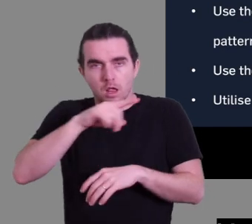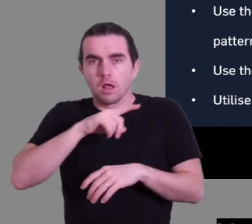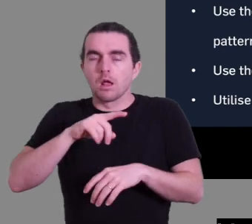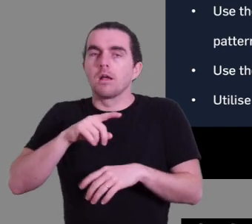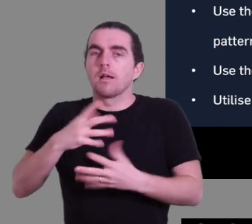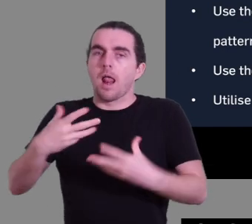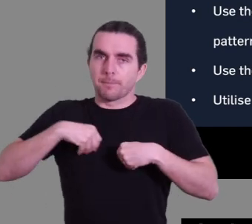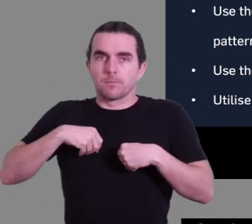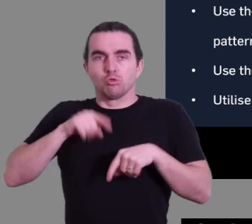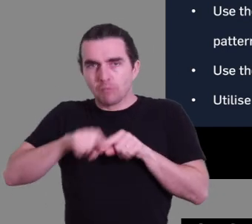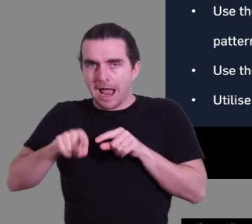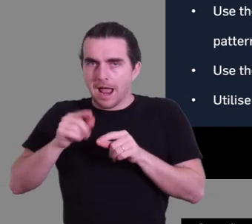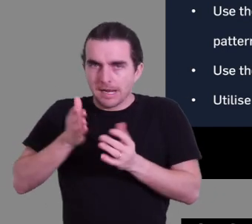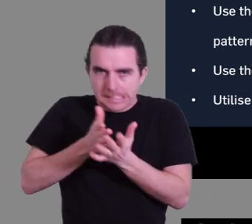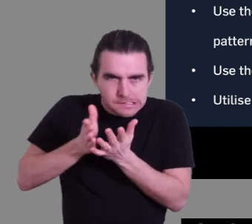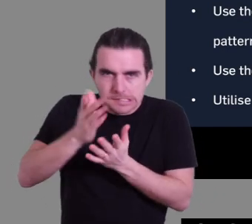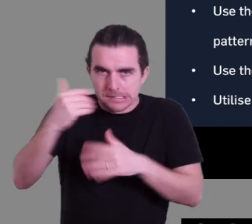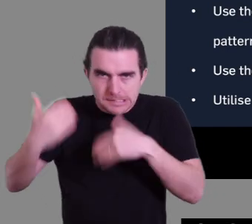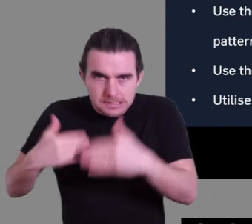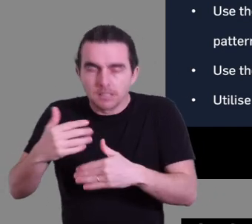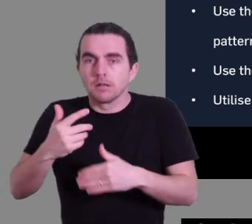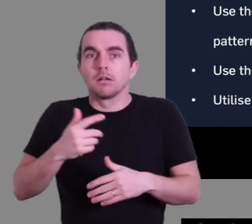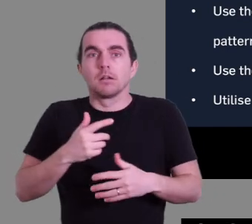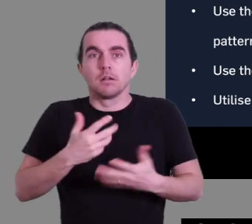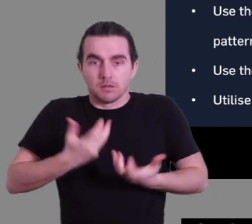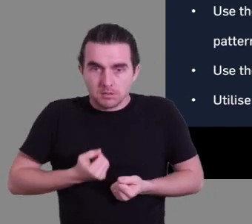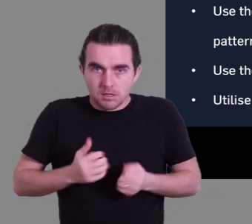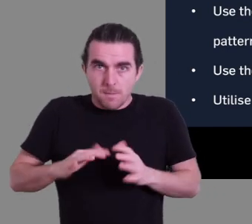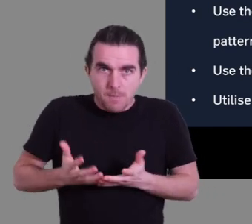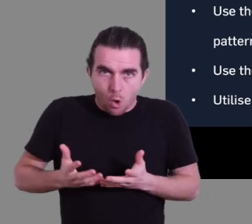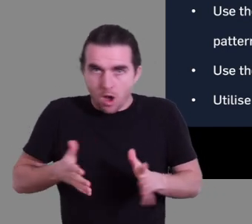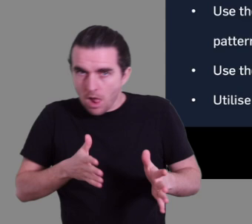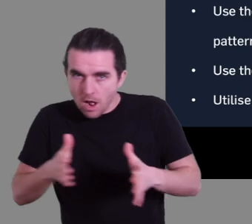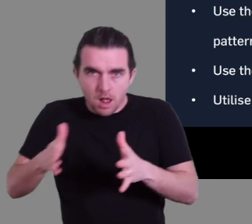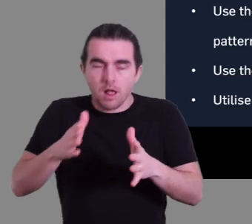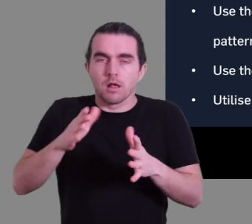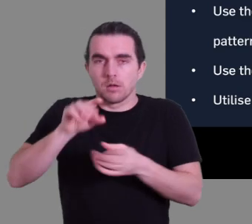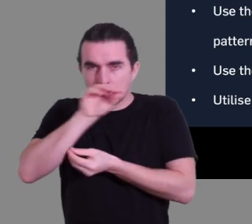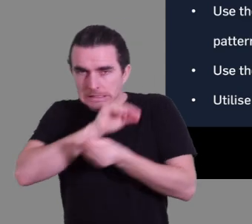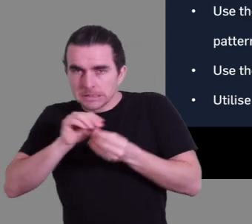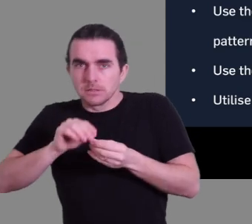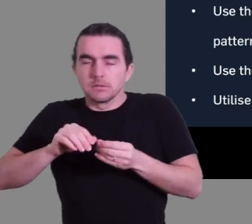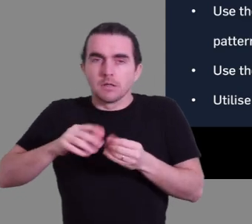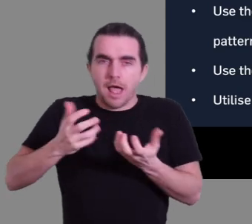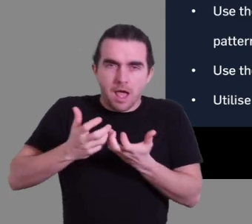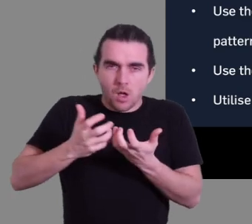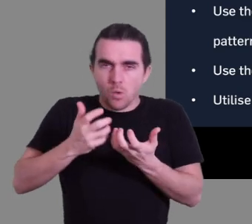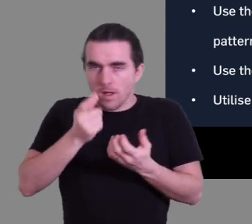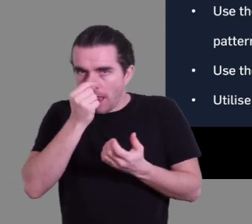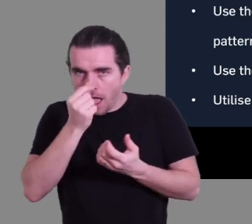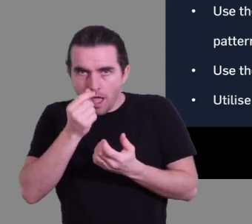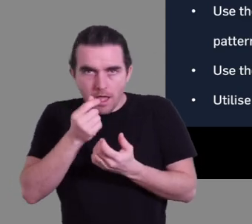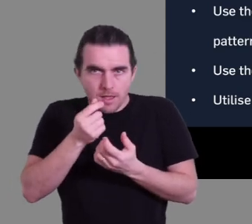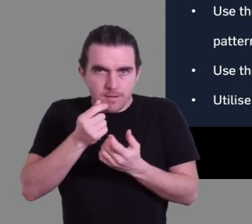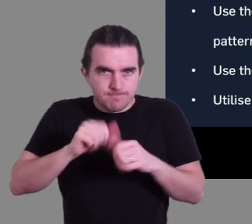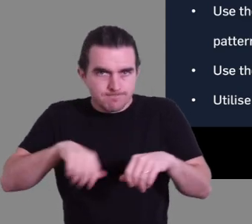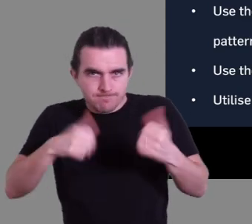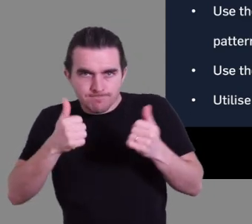emerging patterns, whether that's in or out possession, is actually essential, and practice design is key to